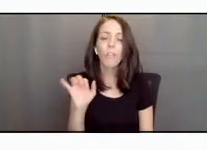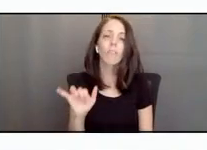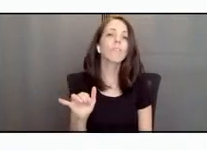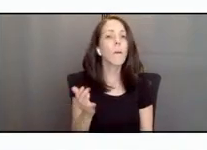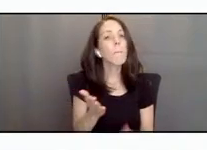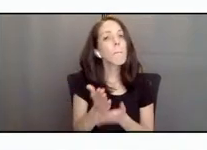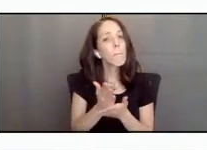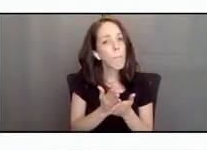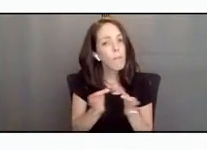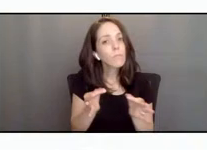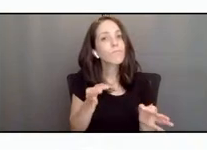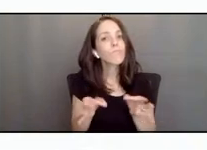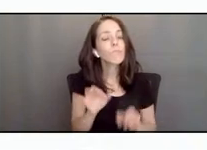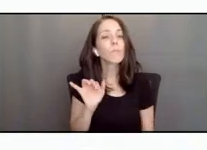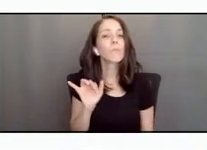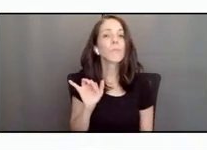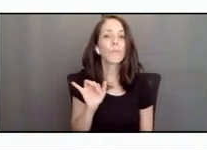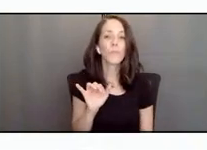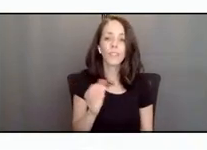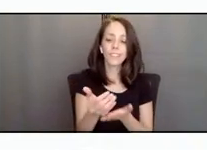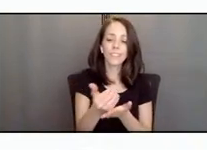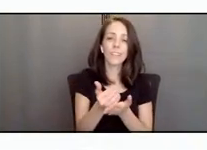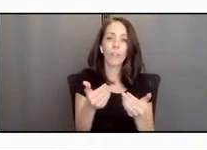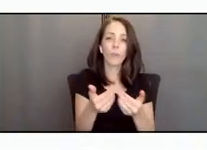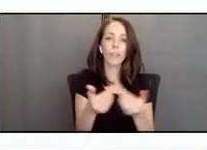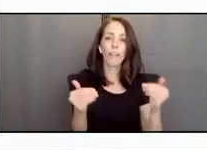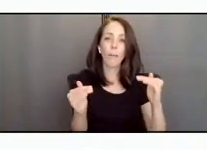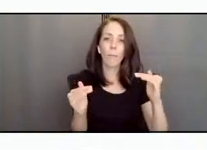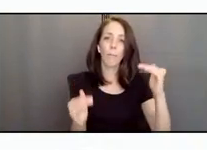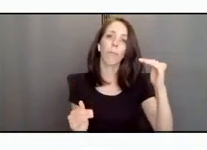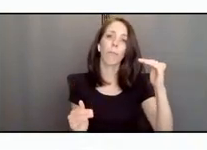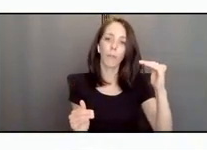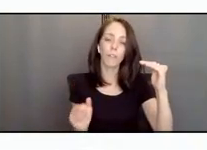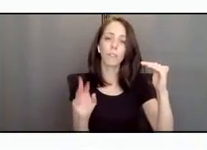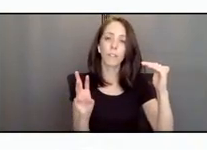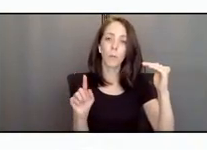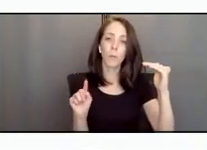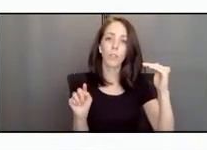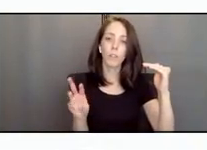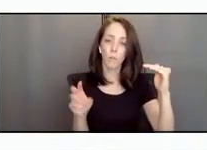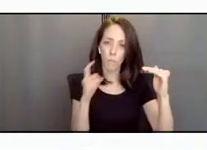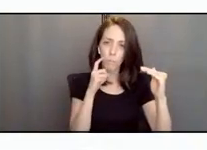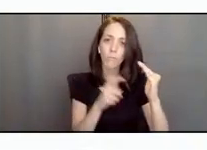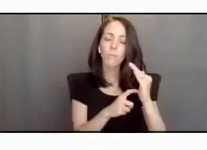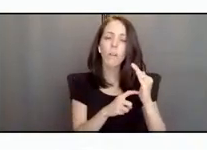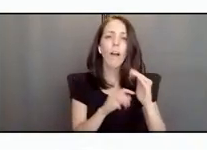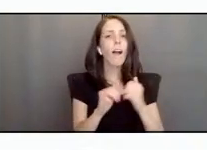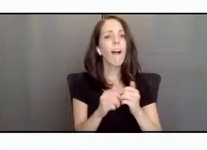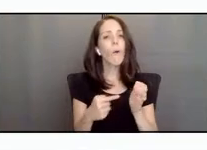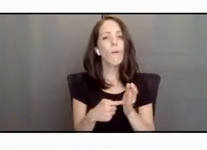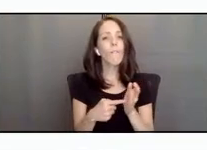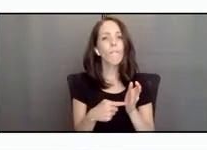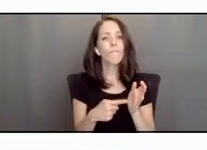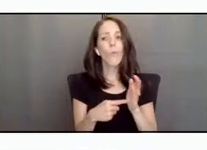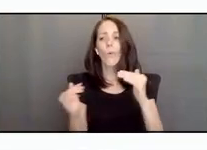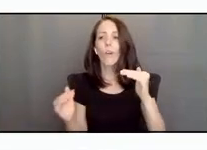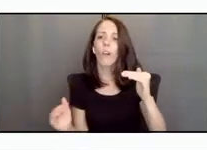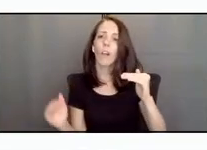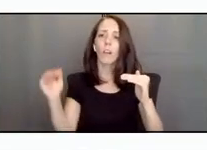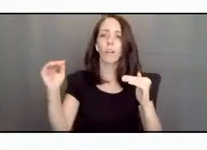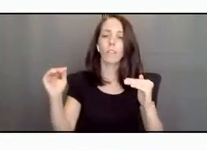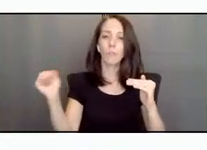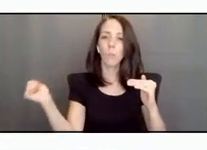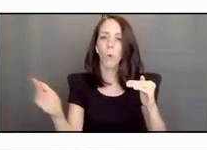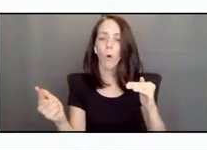was noted by WTW. How do we afford this? We could reduce or delay some of